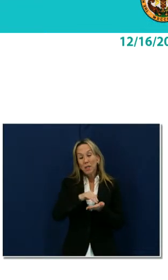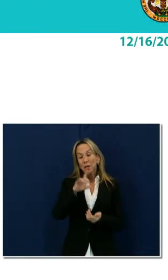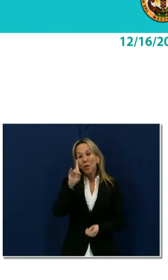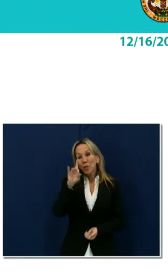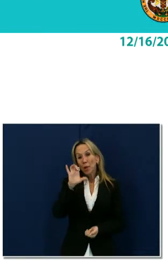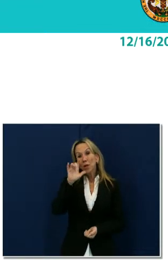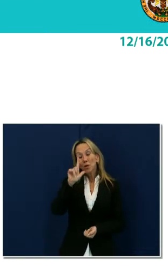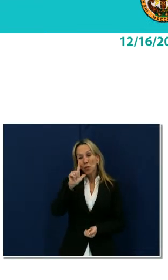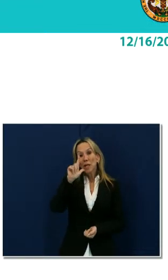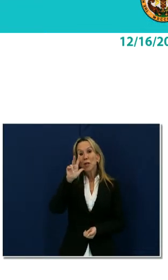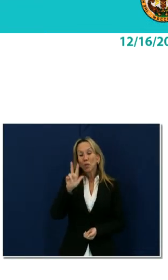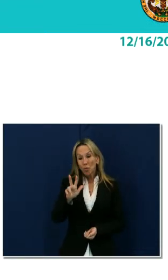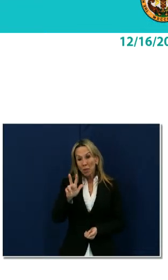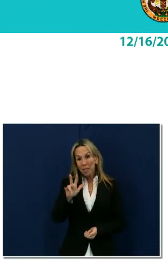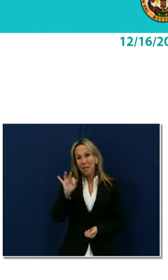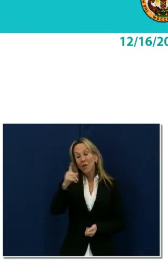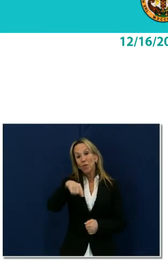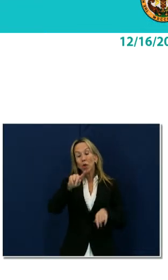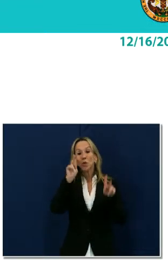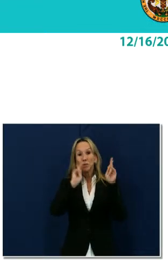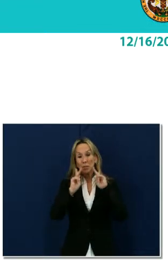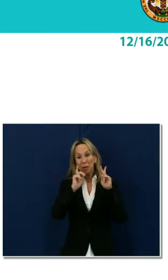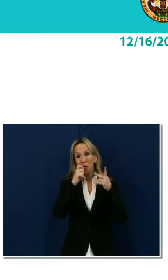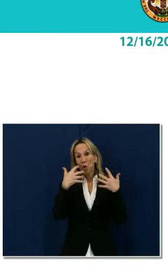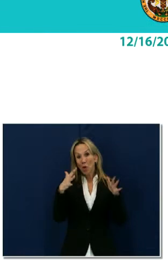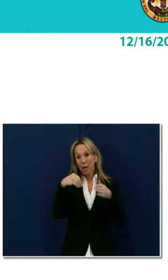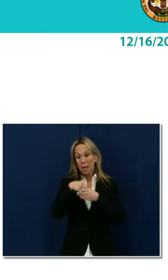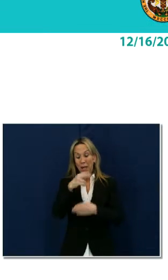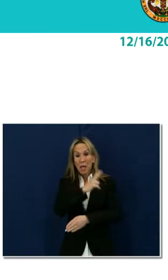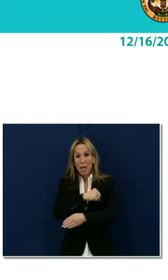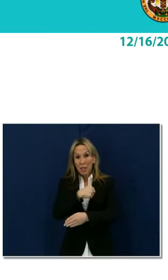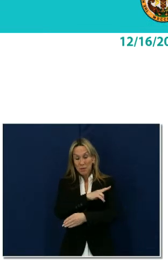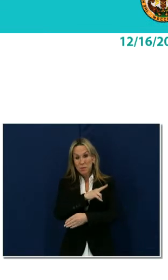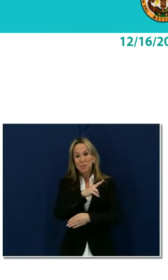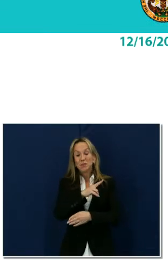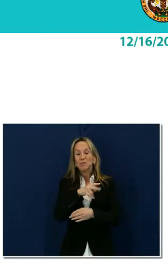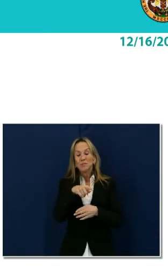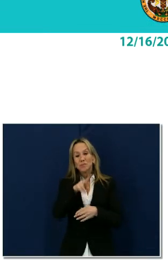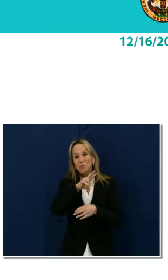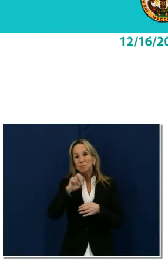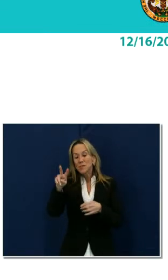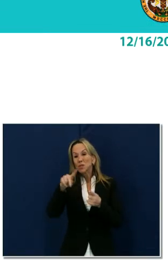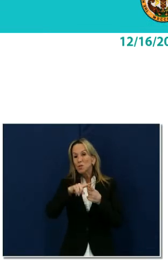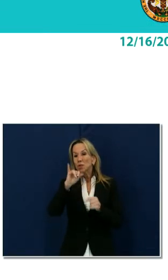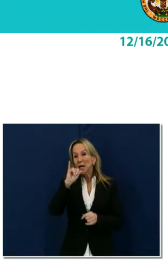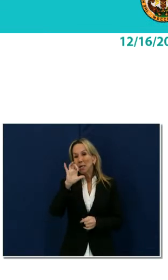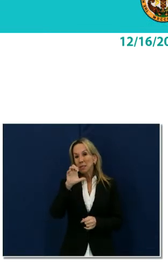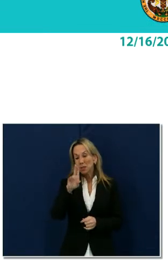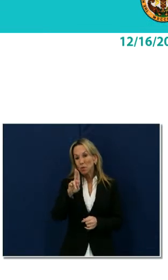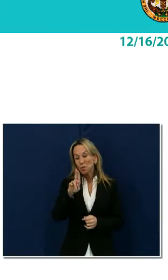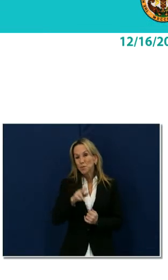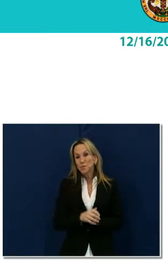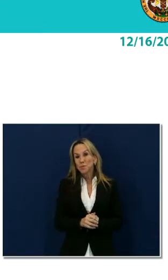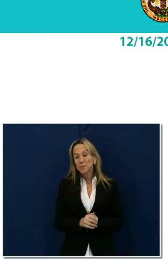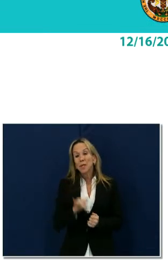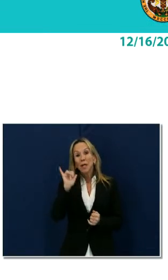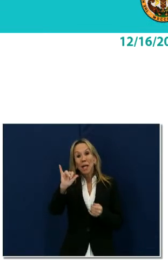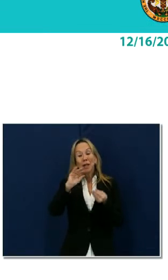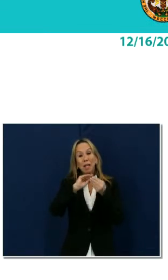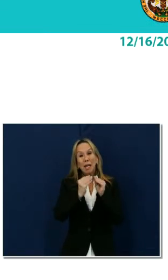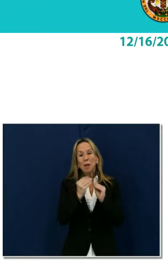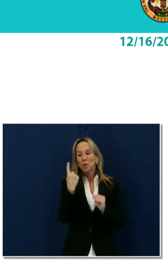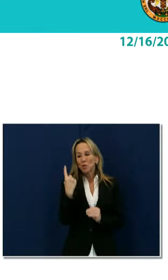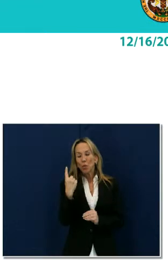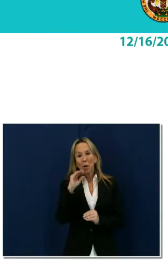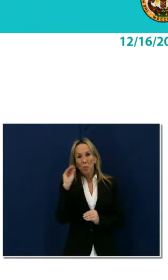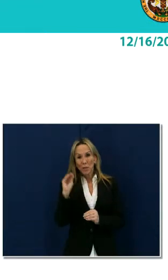1,123 of those individuals that have been hospitalized have been admitted to the ICU. This number is approximately